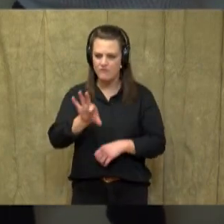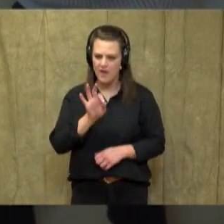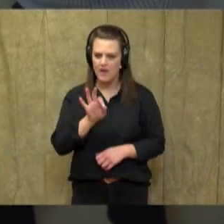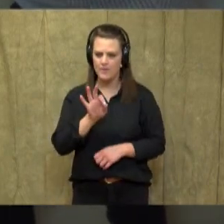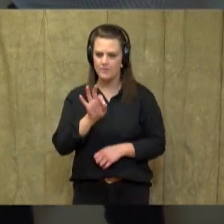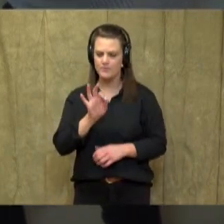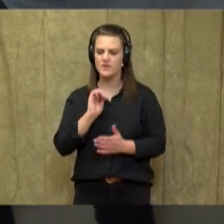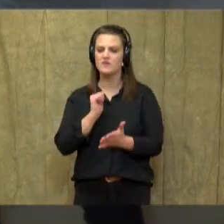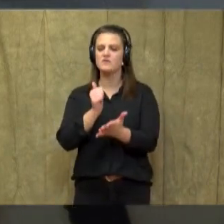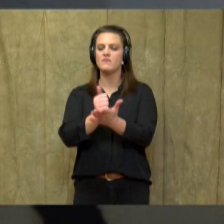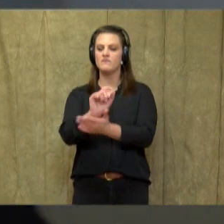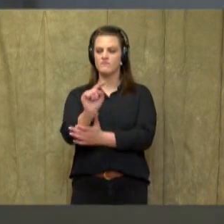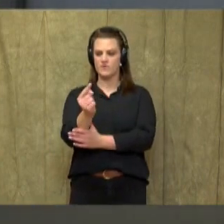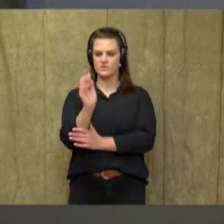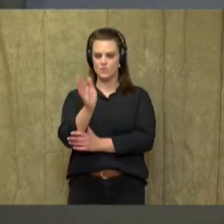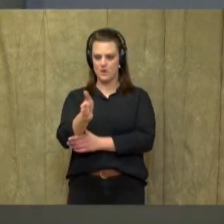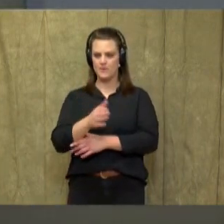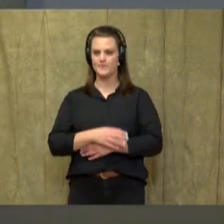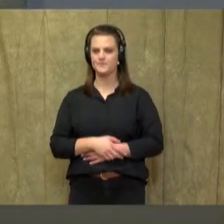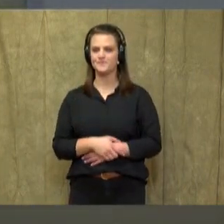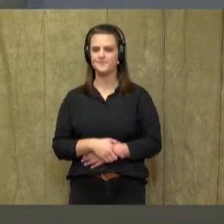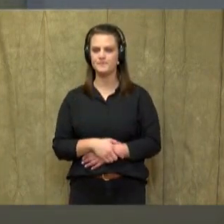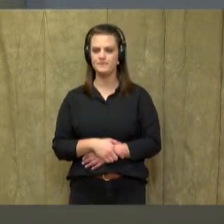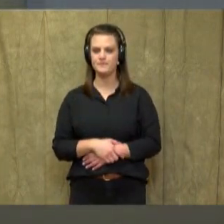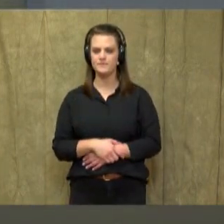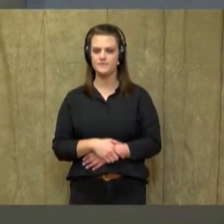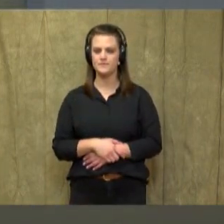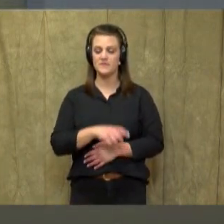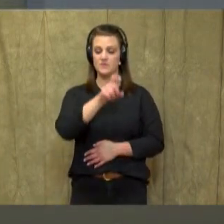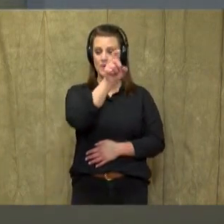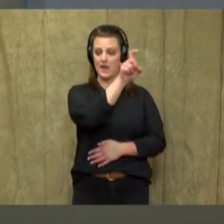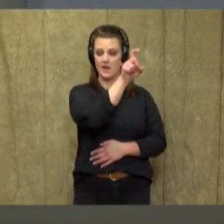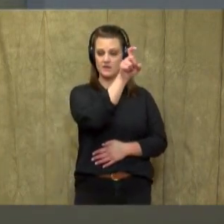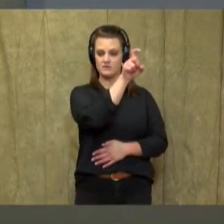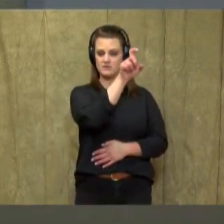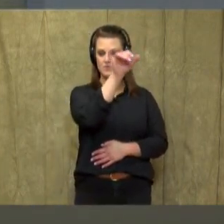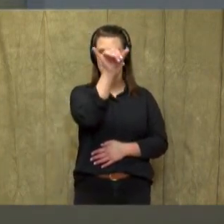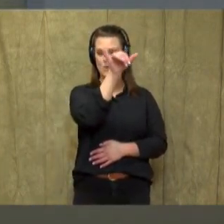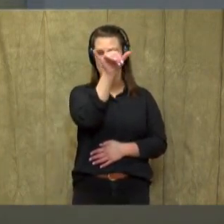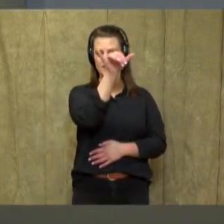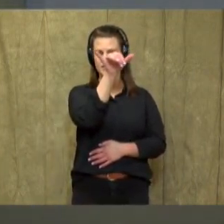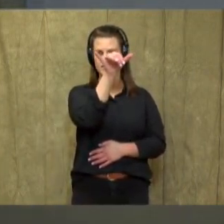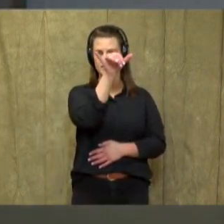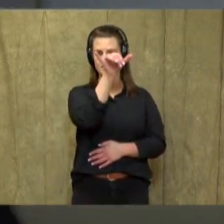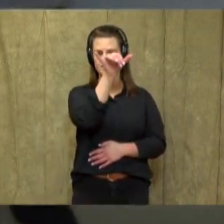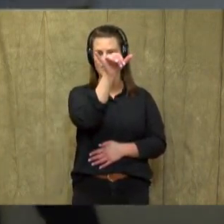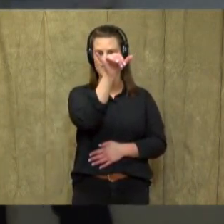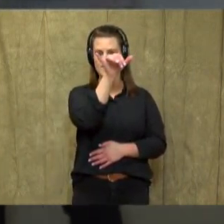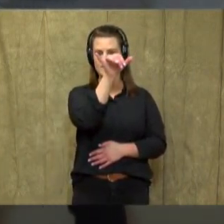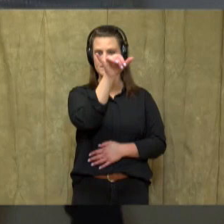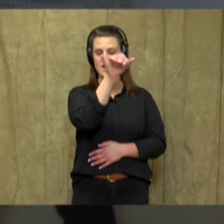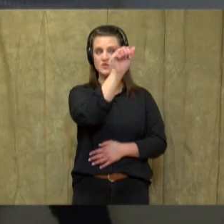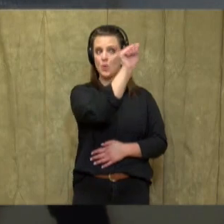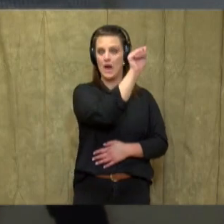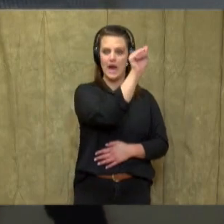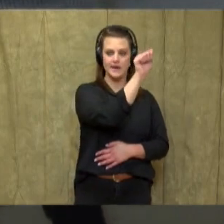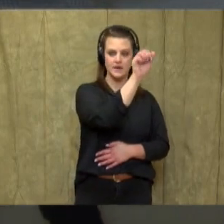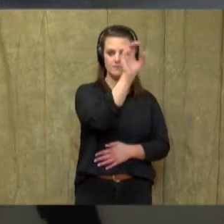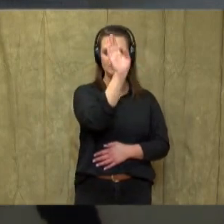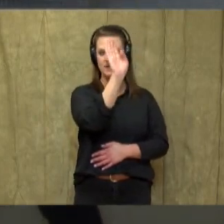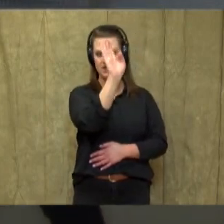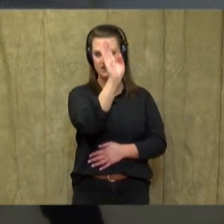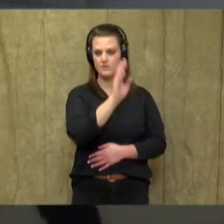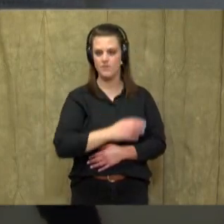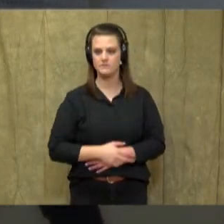I'm going to help you out with the first one. Remember, this is X and this is Y, or pattern A